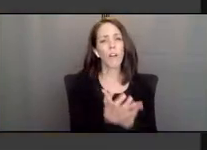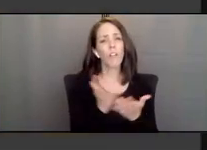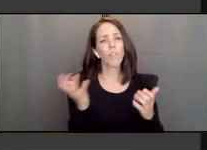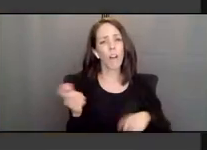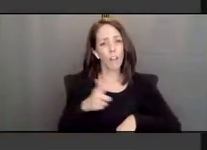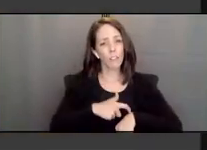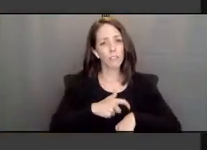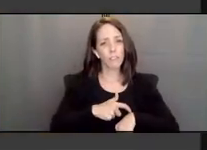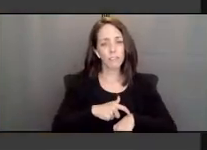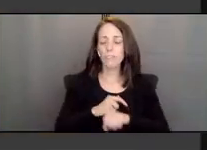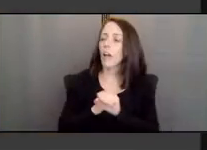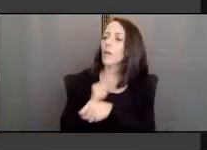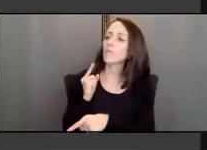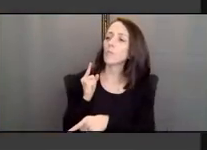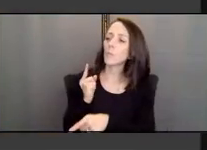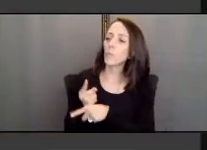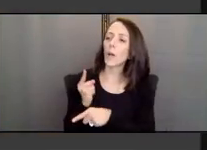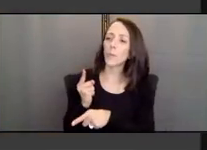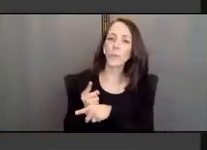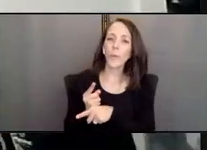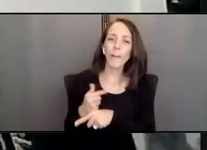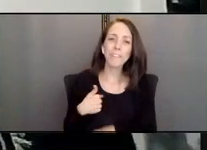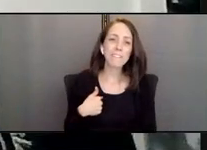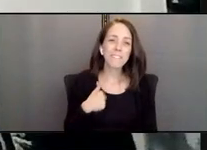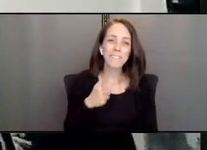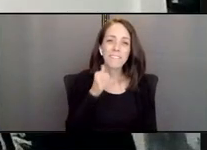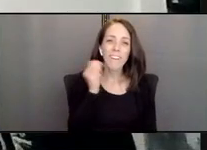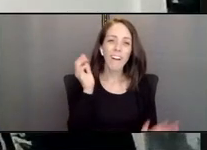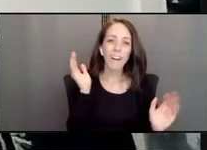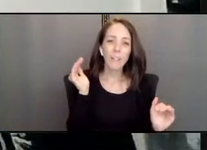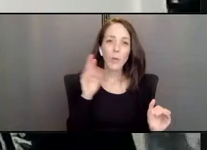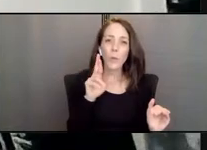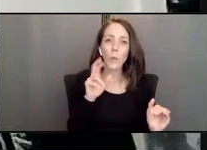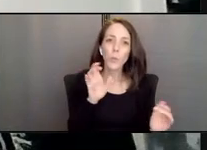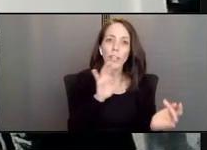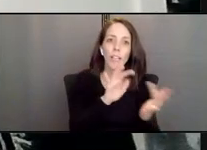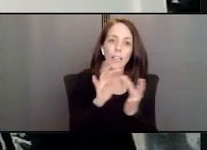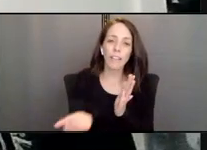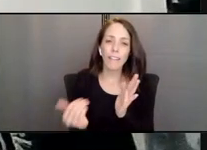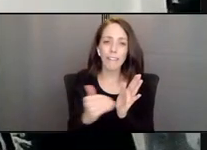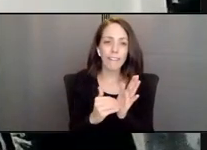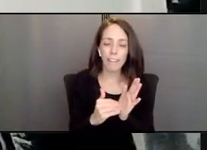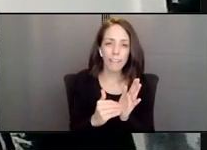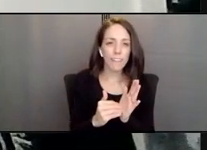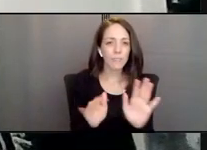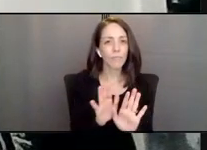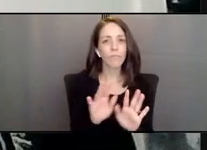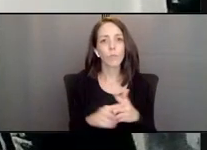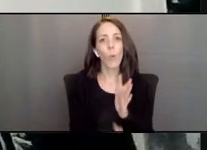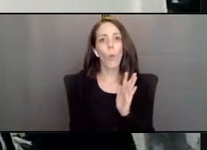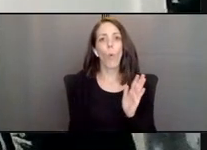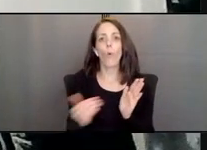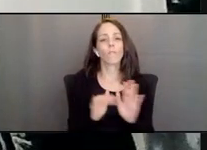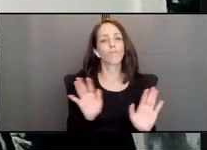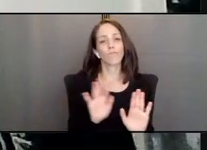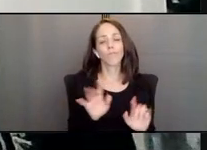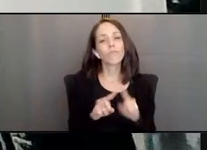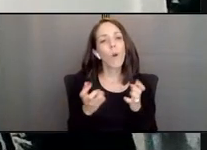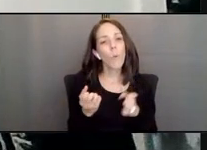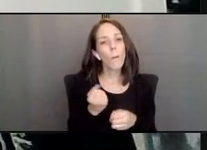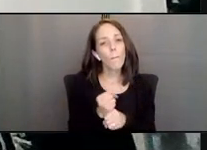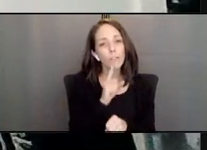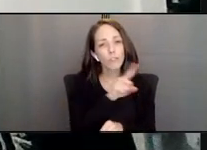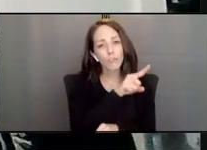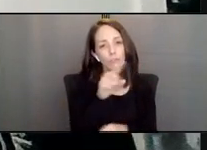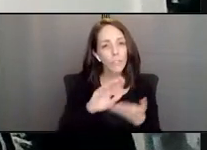fair. I wouldn't have expected we re-crowdsource or start all over again. I want to make sure that the community realizes not